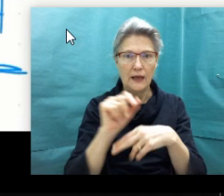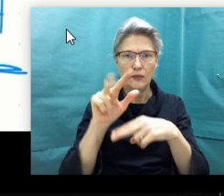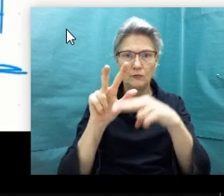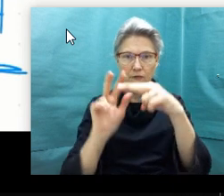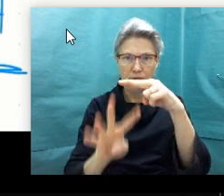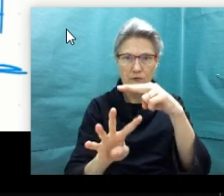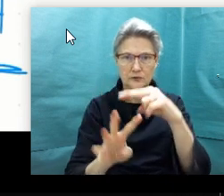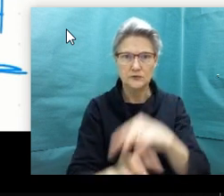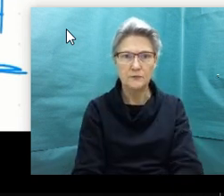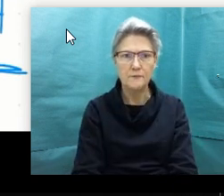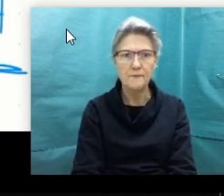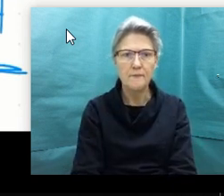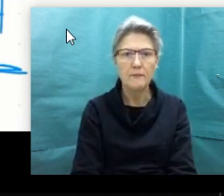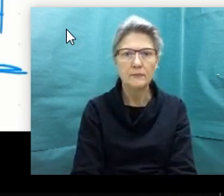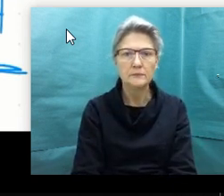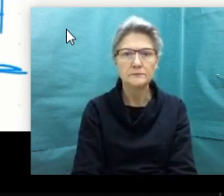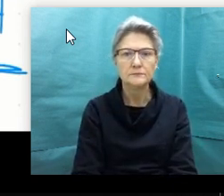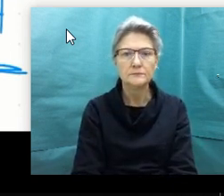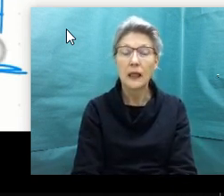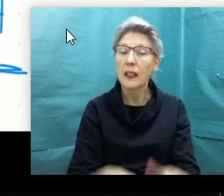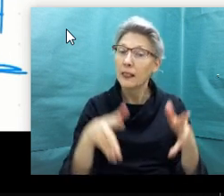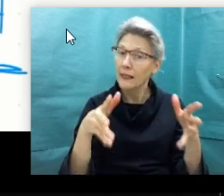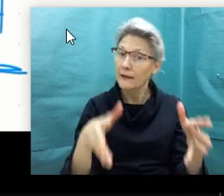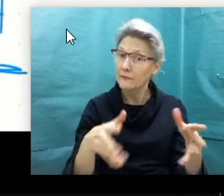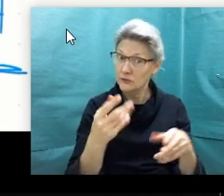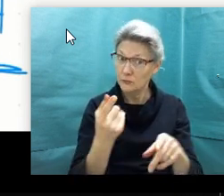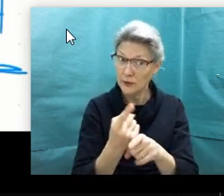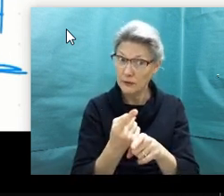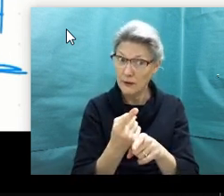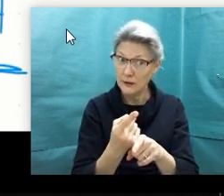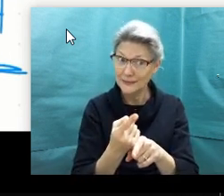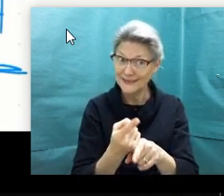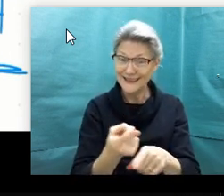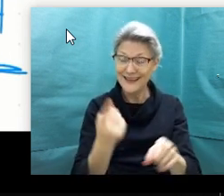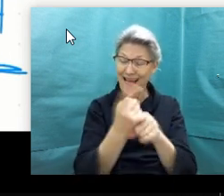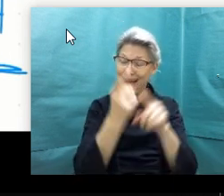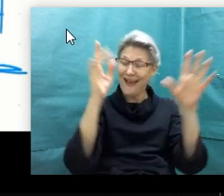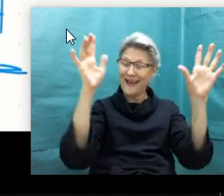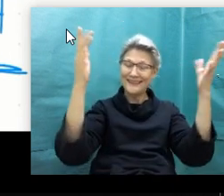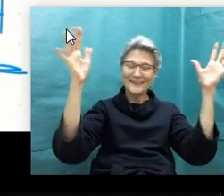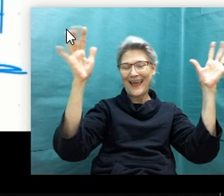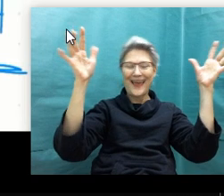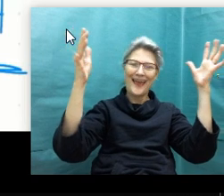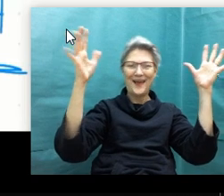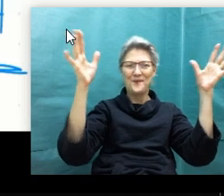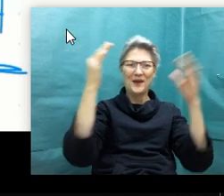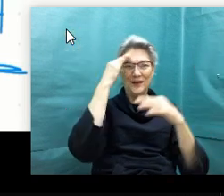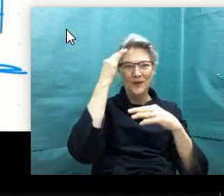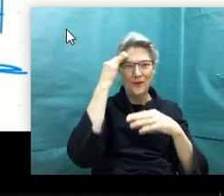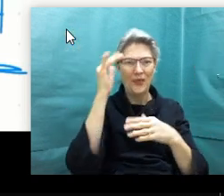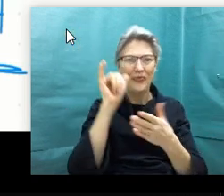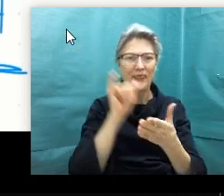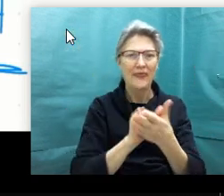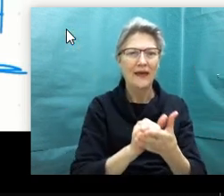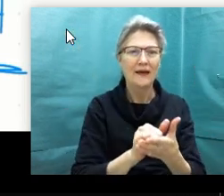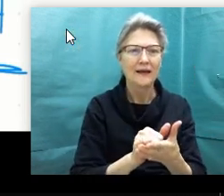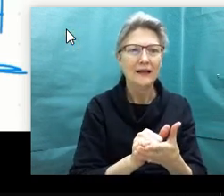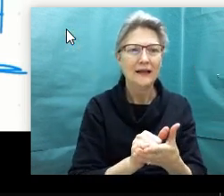3 3/4 left over. Is that right? It is. So we know that